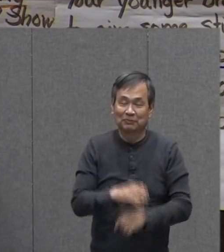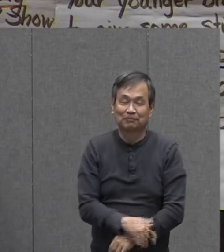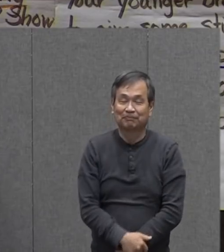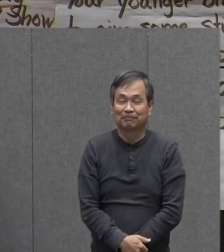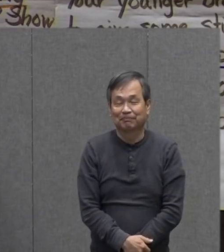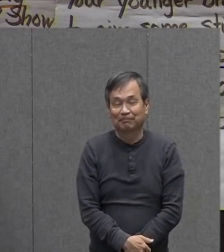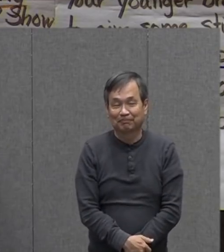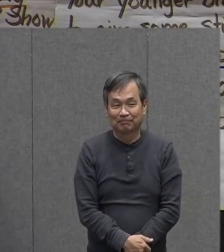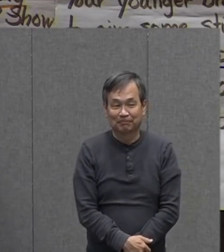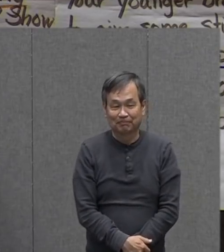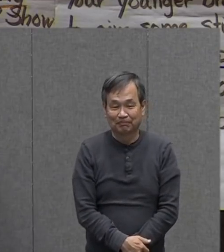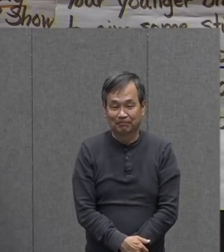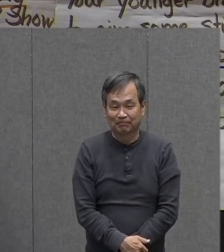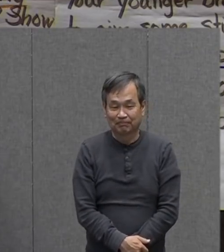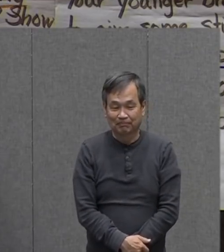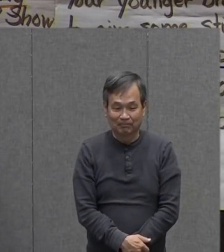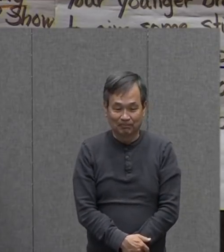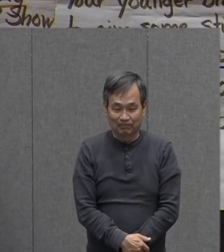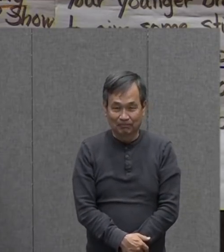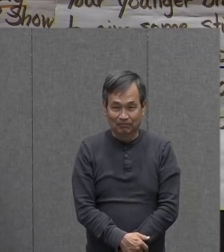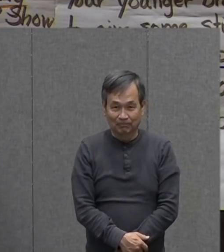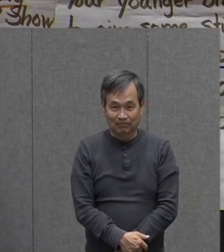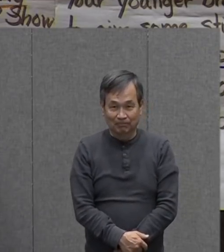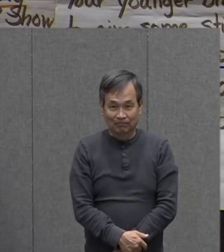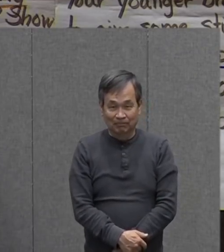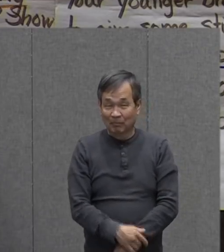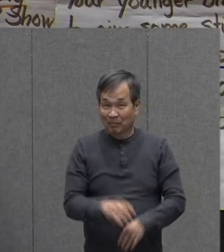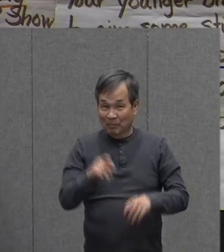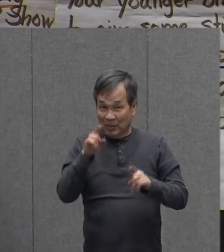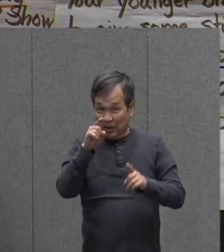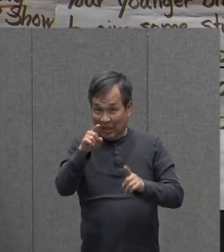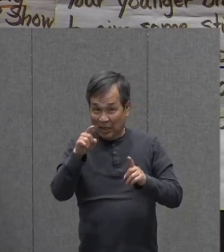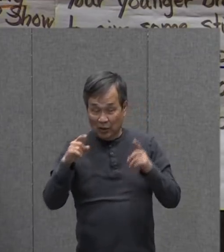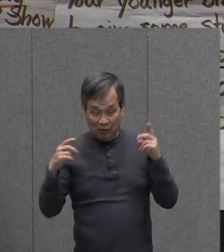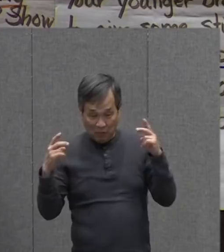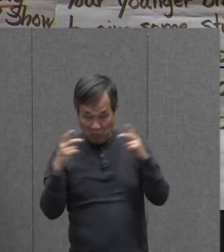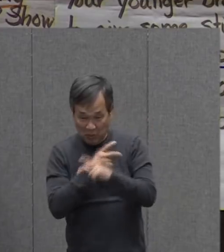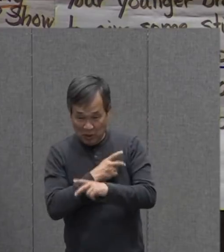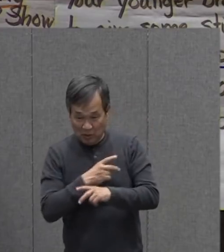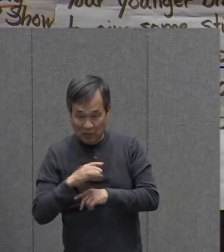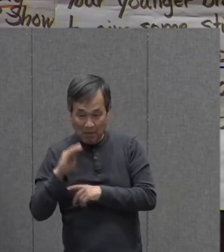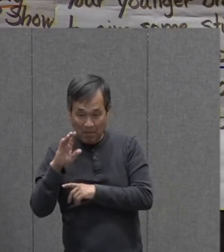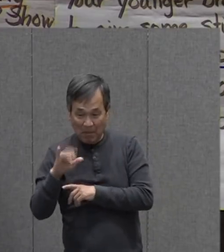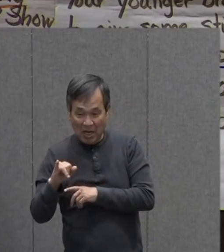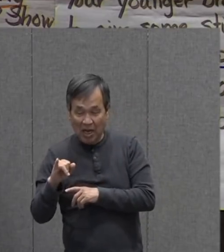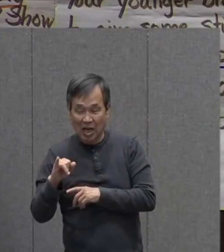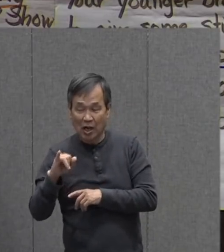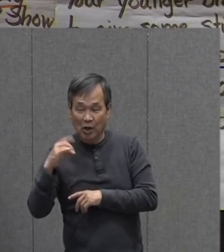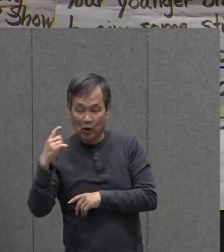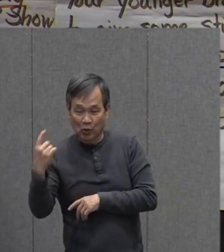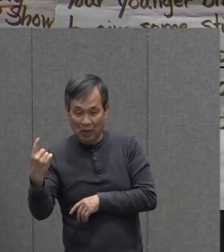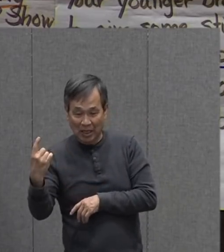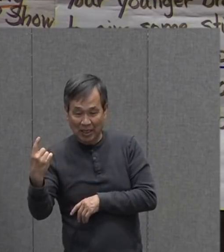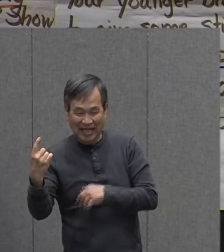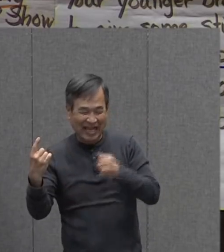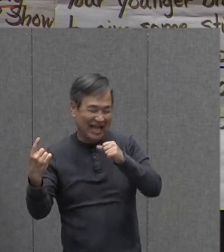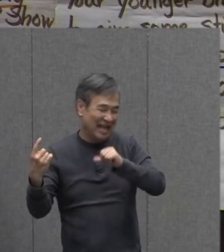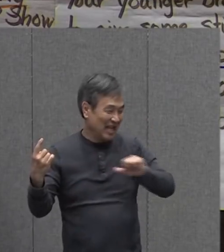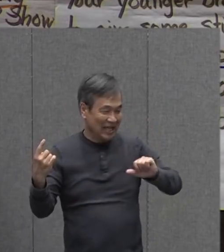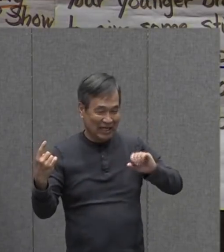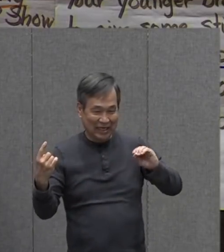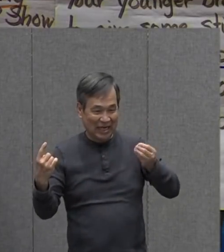also going to be doing the definition. And I have that written up here. We're going to be doing characteristics about multiplication. We're going to talk